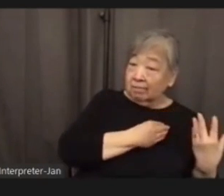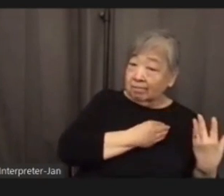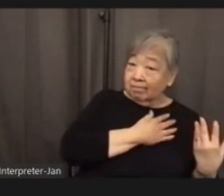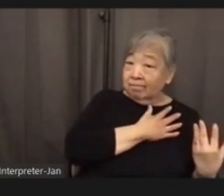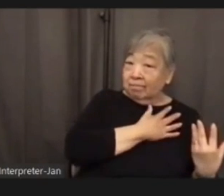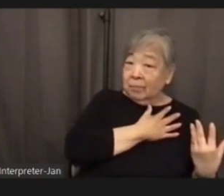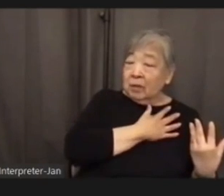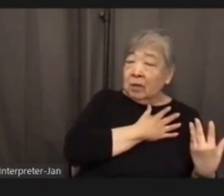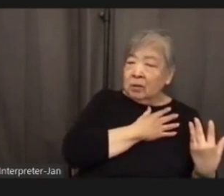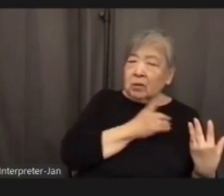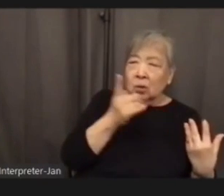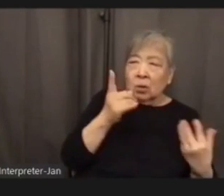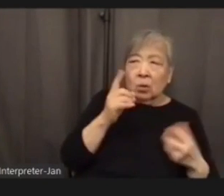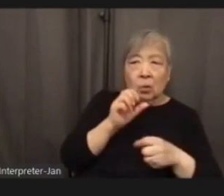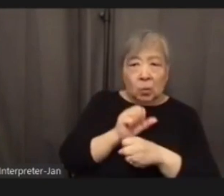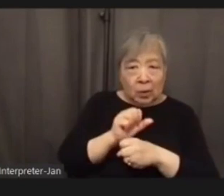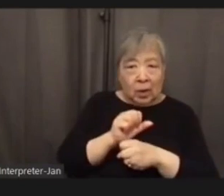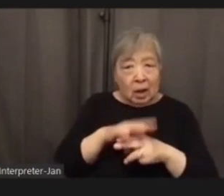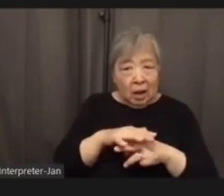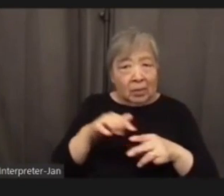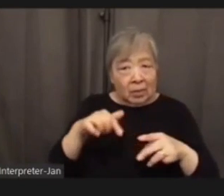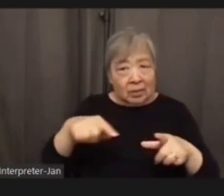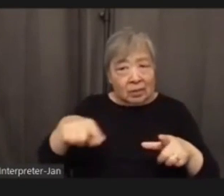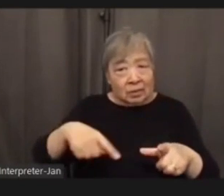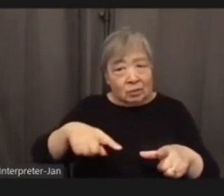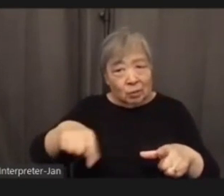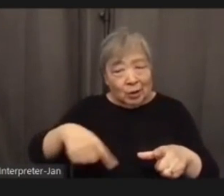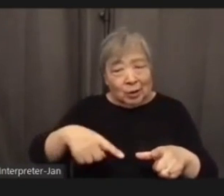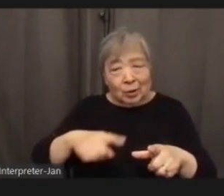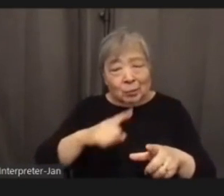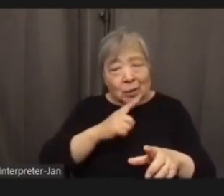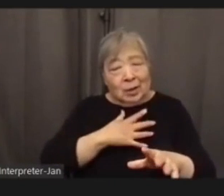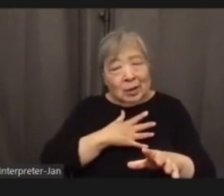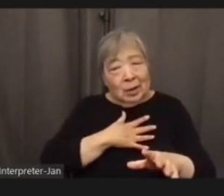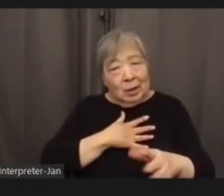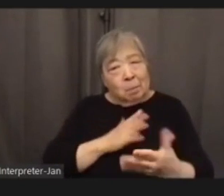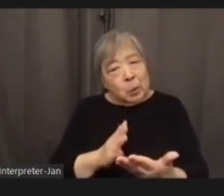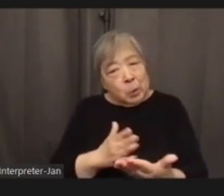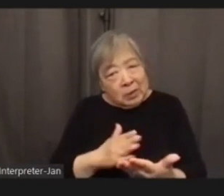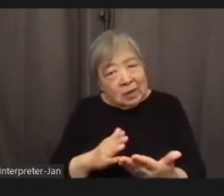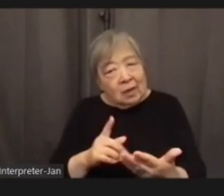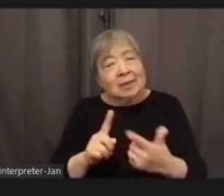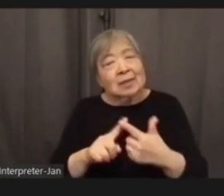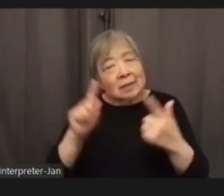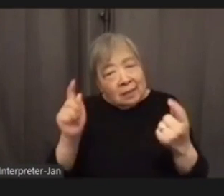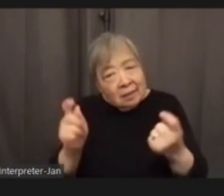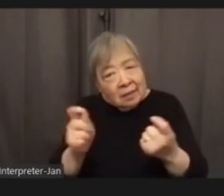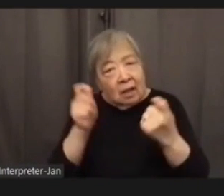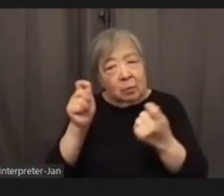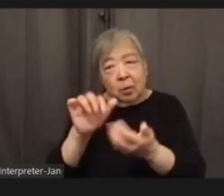So working on this record is musically celebrating that.